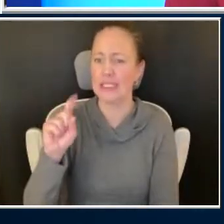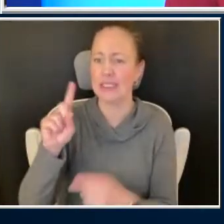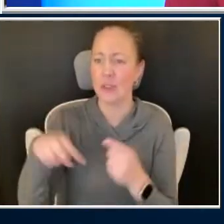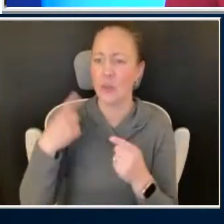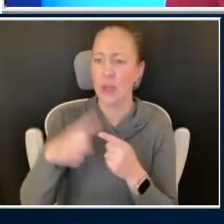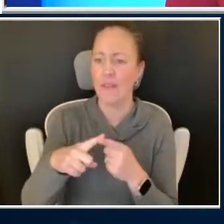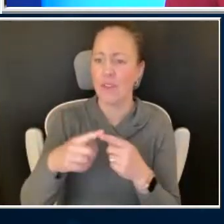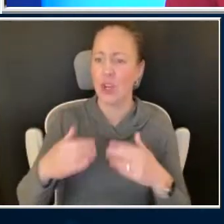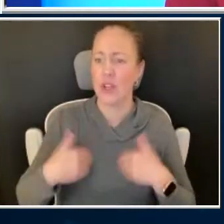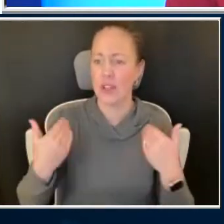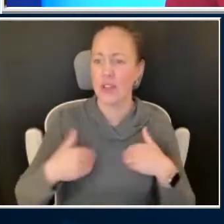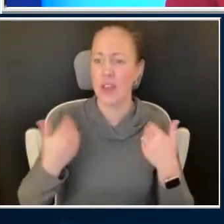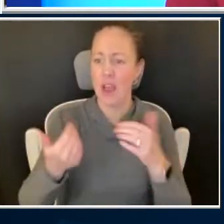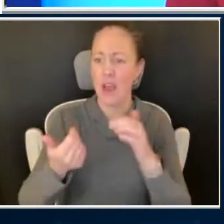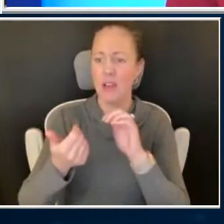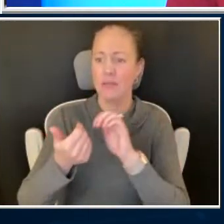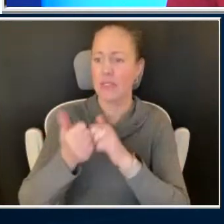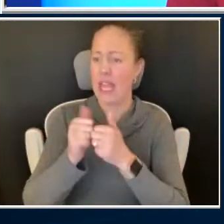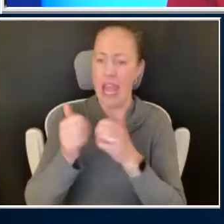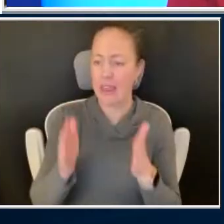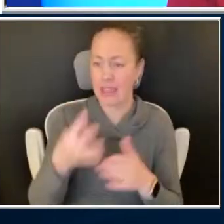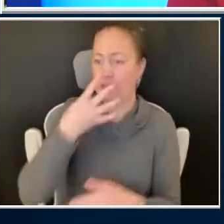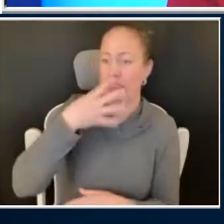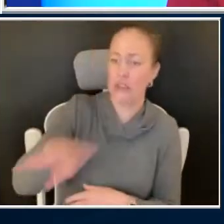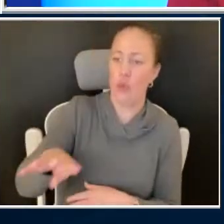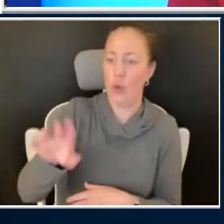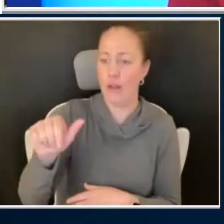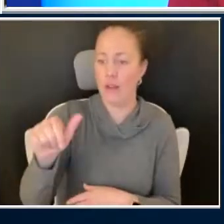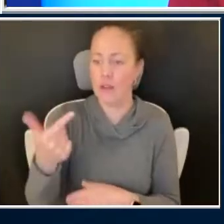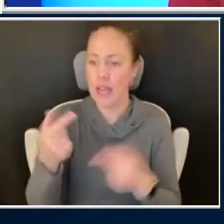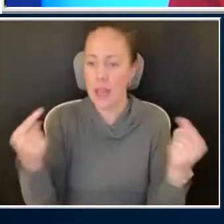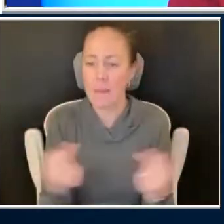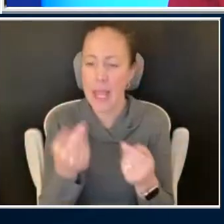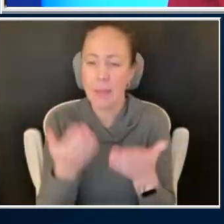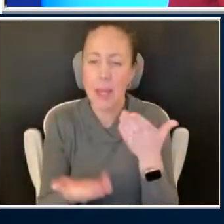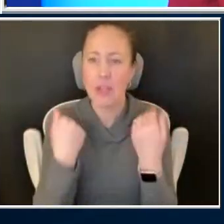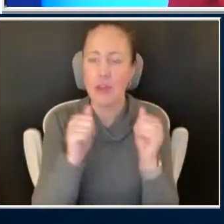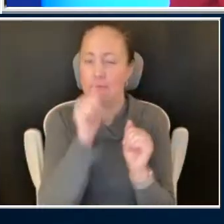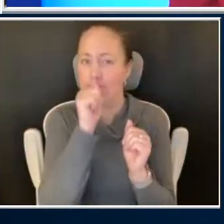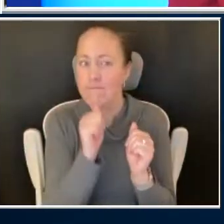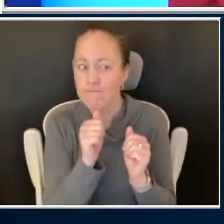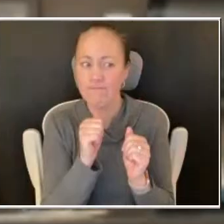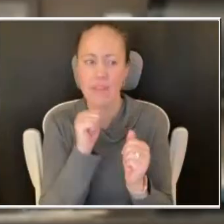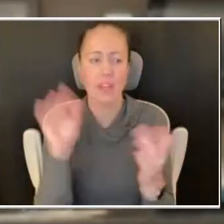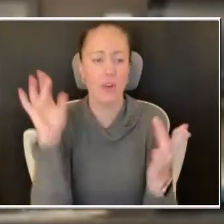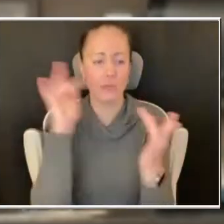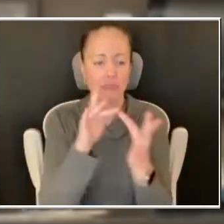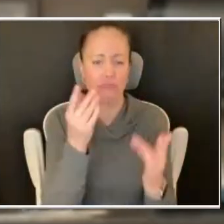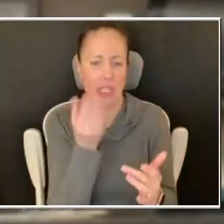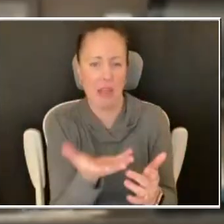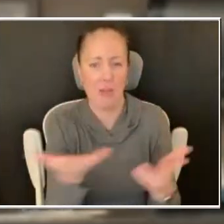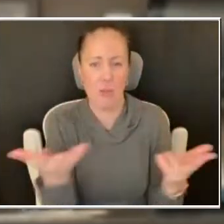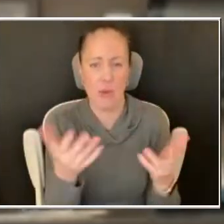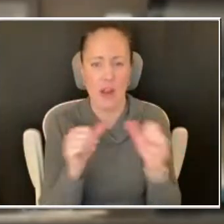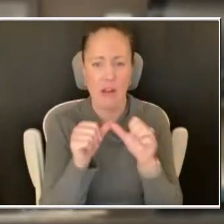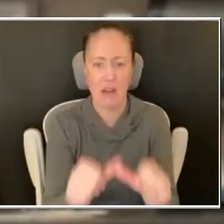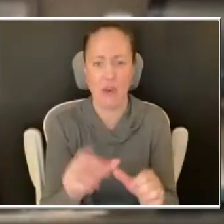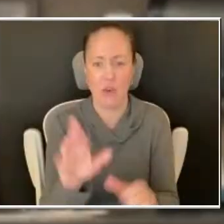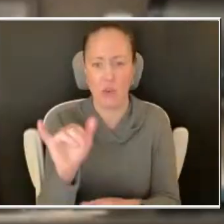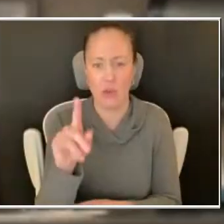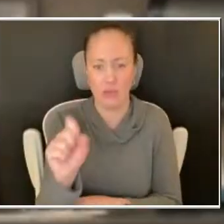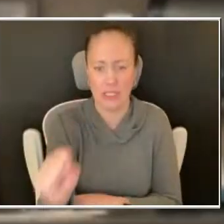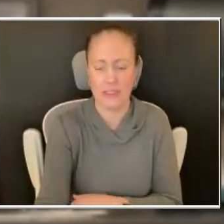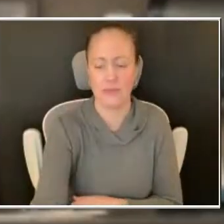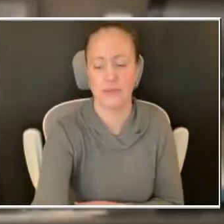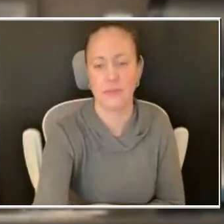athletes ignore ongoing leg pain and maybe try to push through it and don't reach out and tell anyone? I think what you worry about,